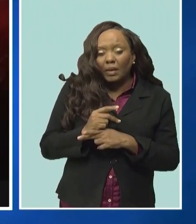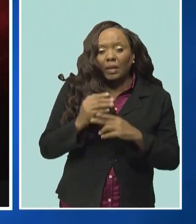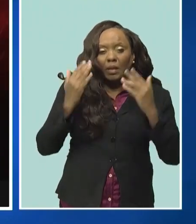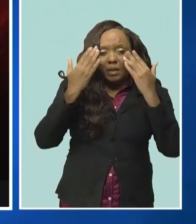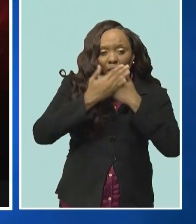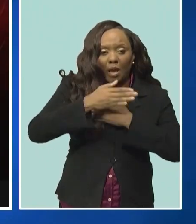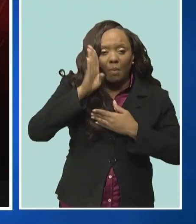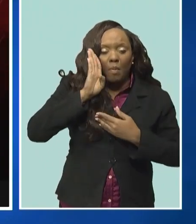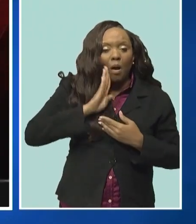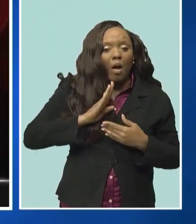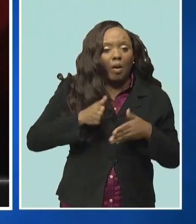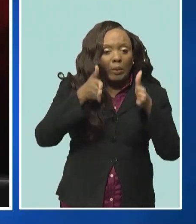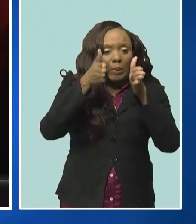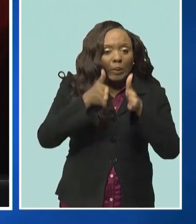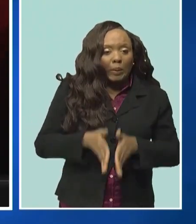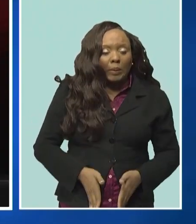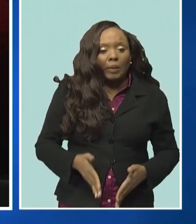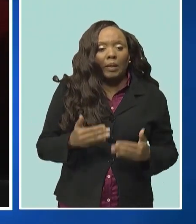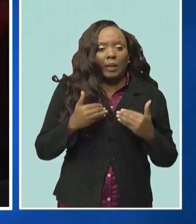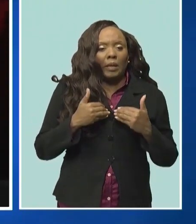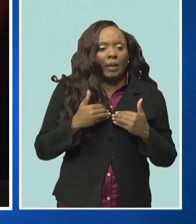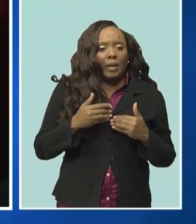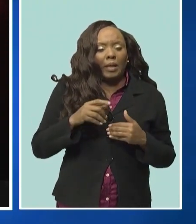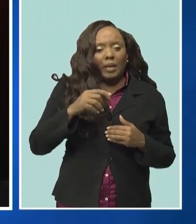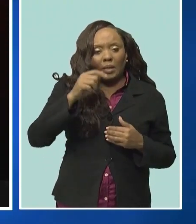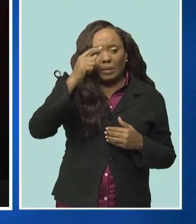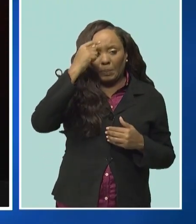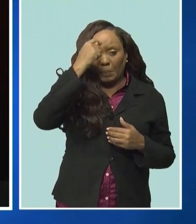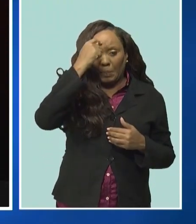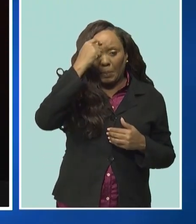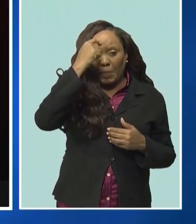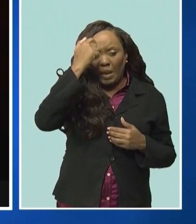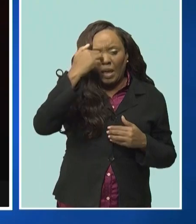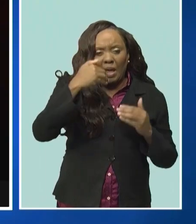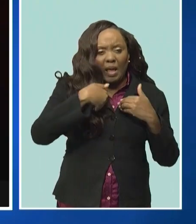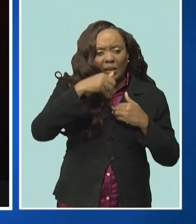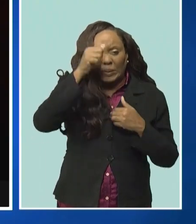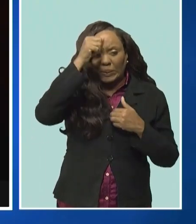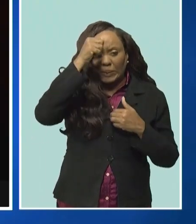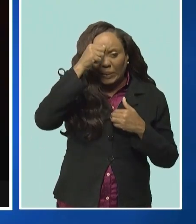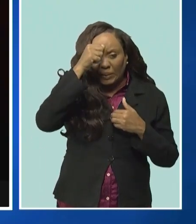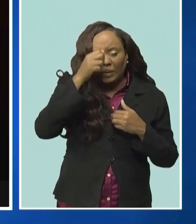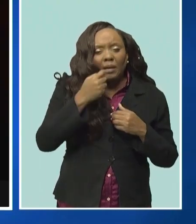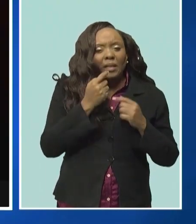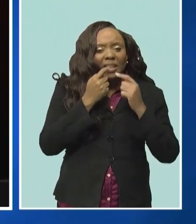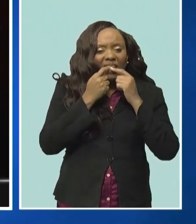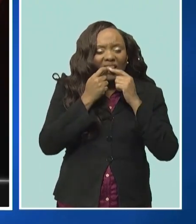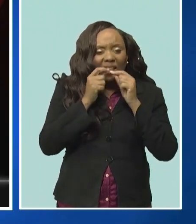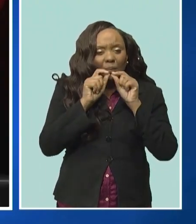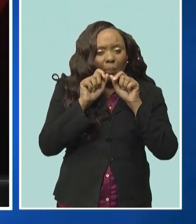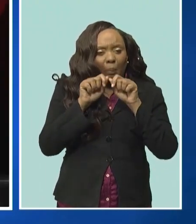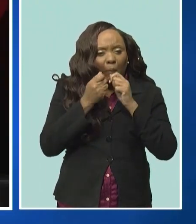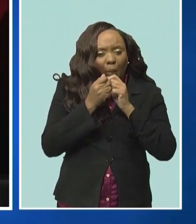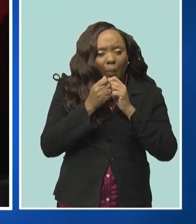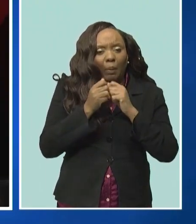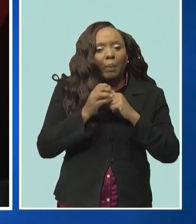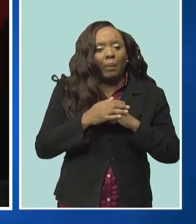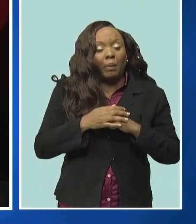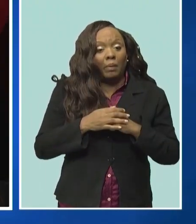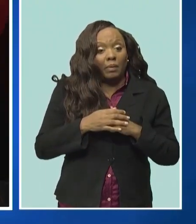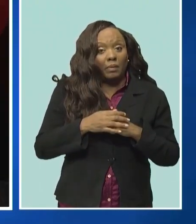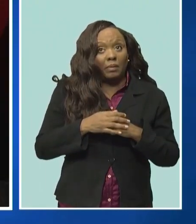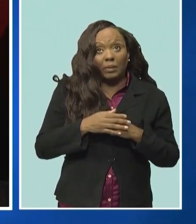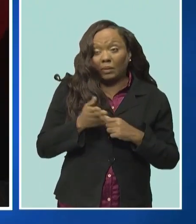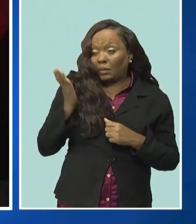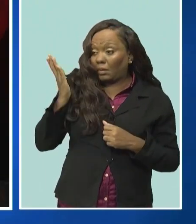complexion and is slim. He has a scar in the middle of his forehead and a broken or chipped front tooth. He's advised that he can present himself